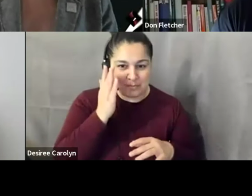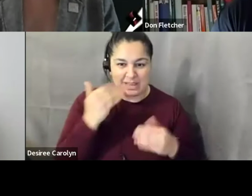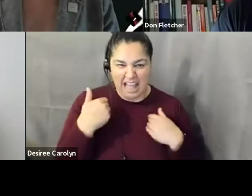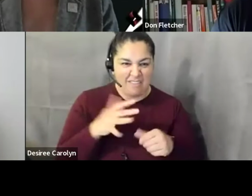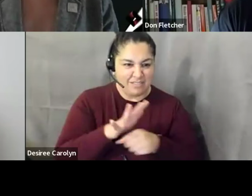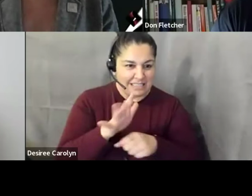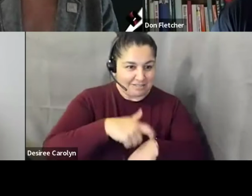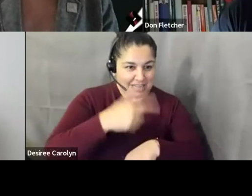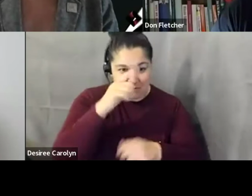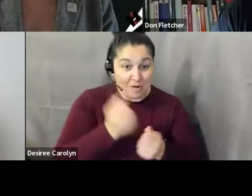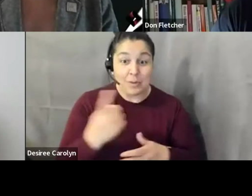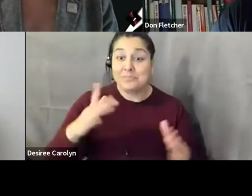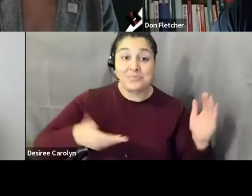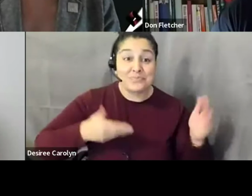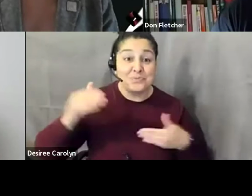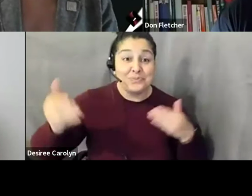Welcome.